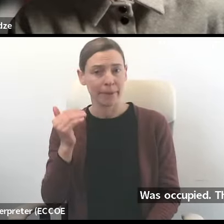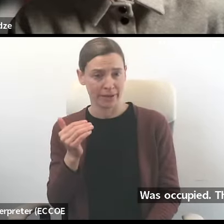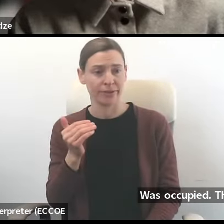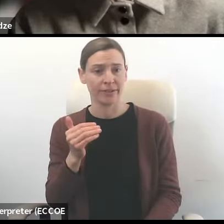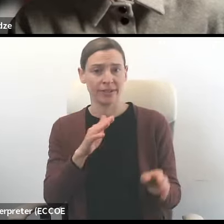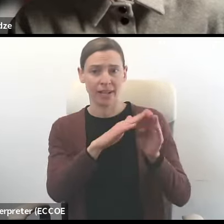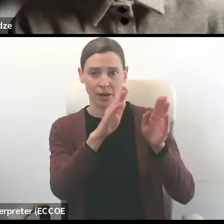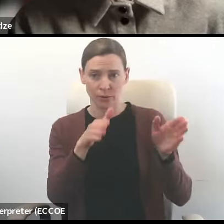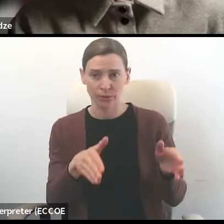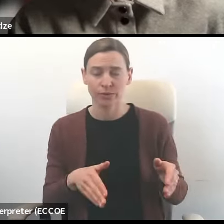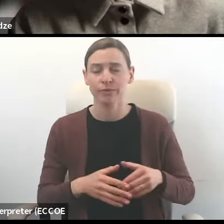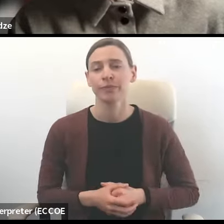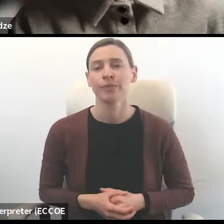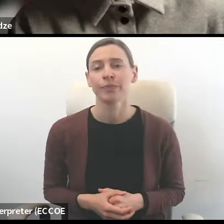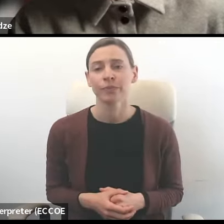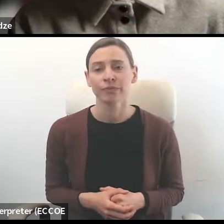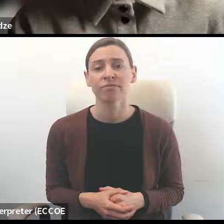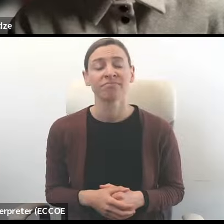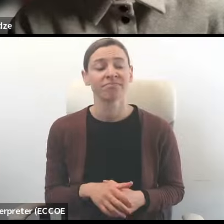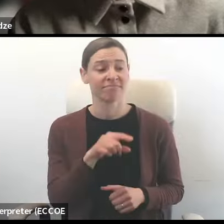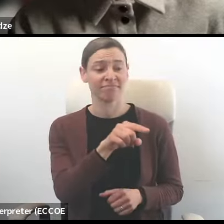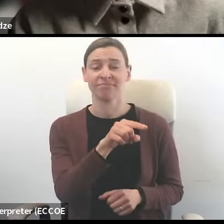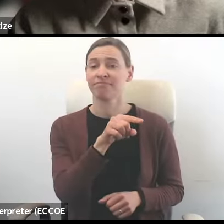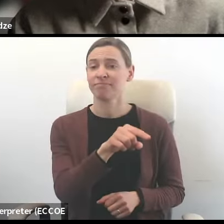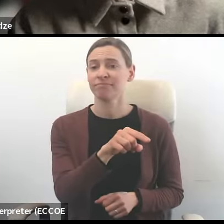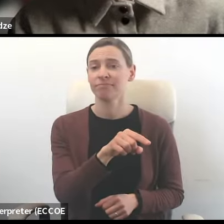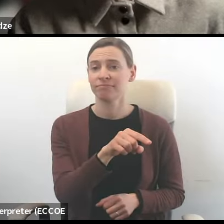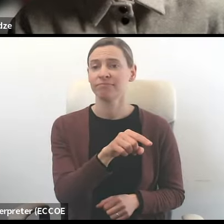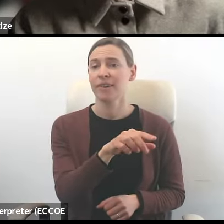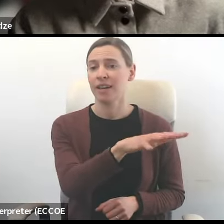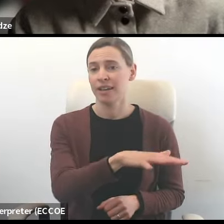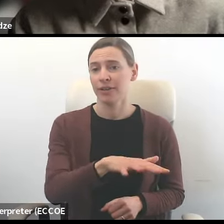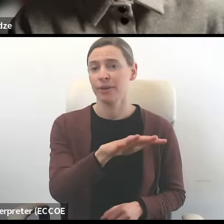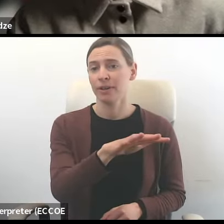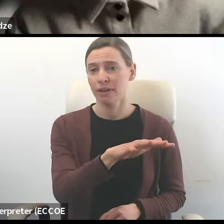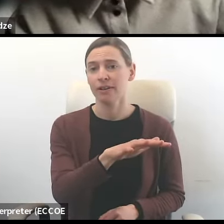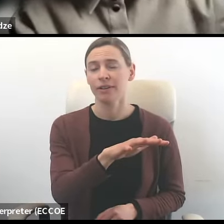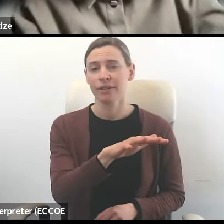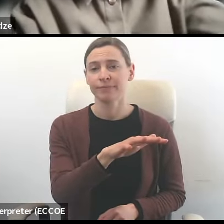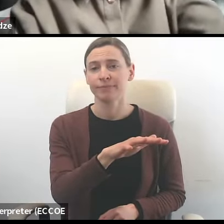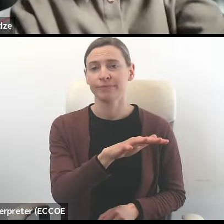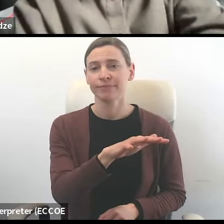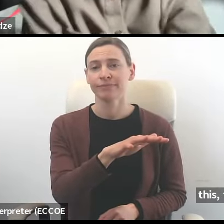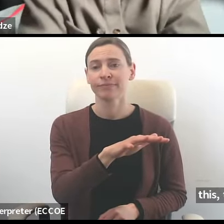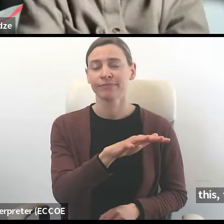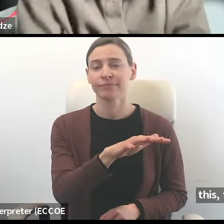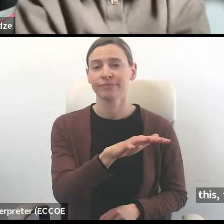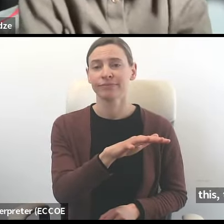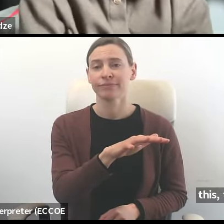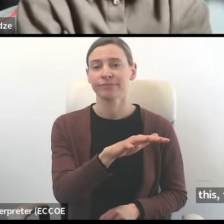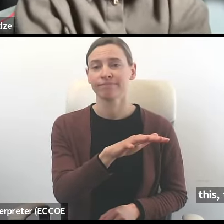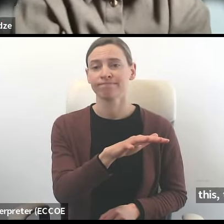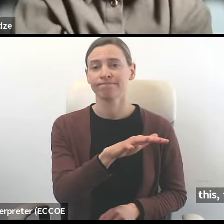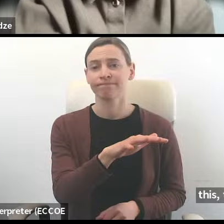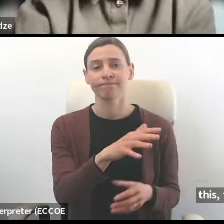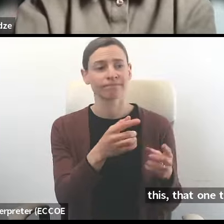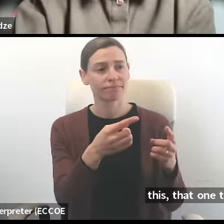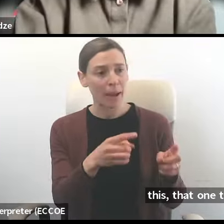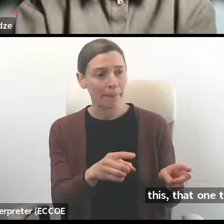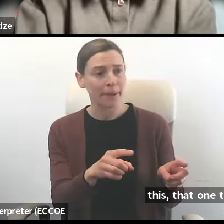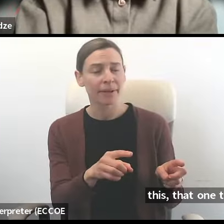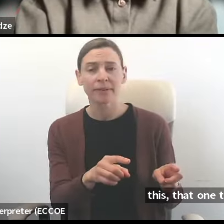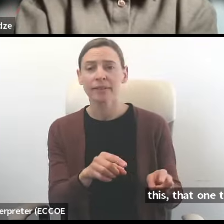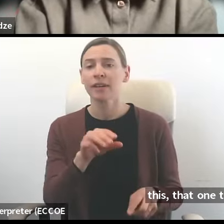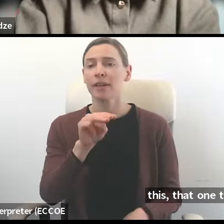that one that was occupied, it was liberated on the 6th